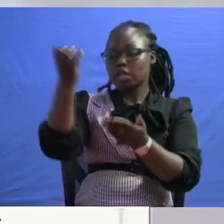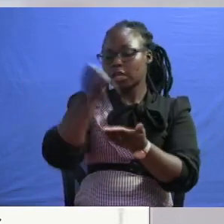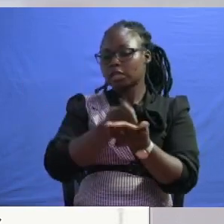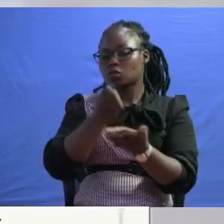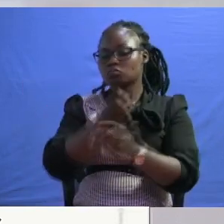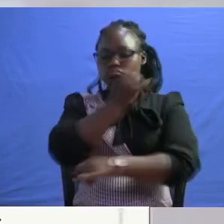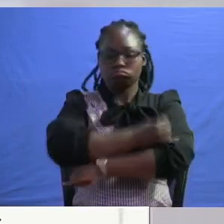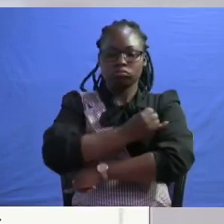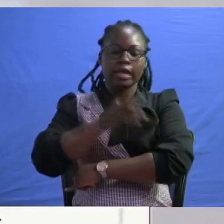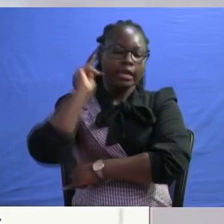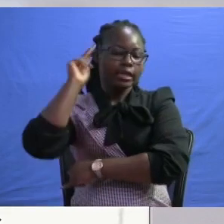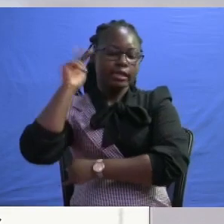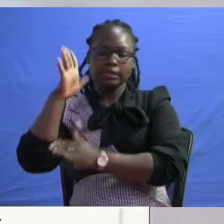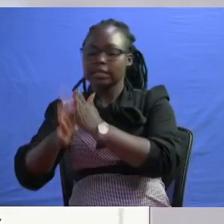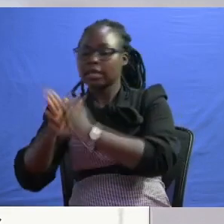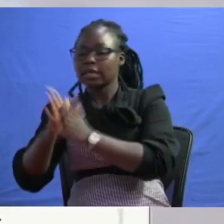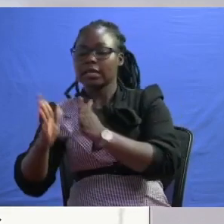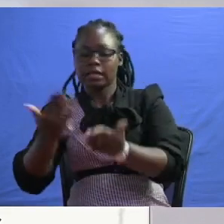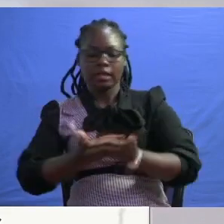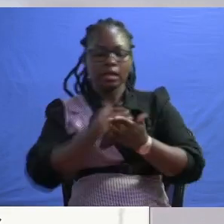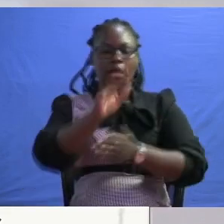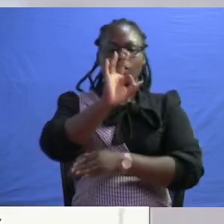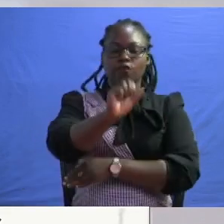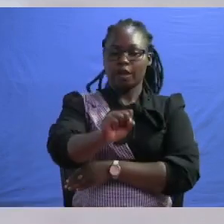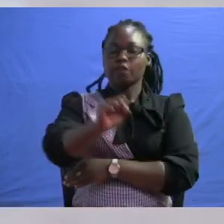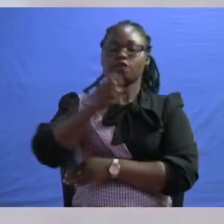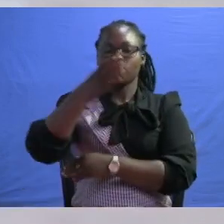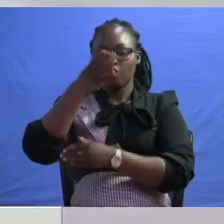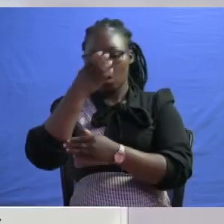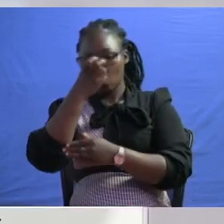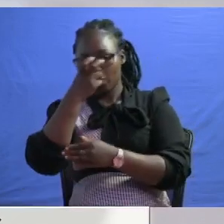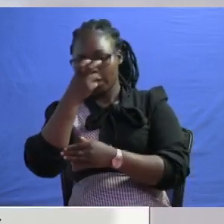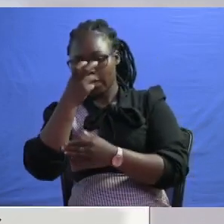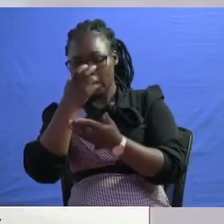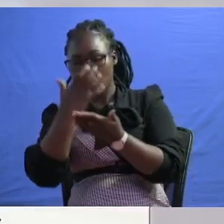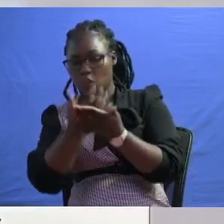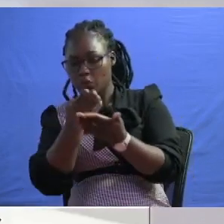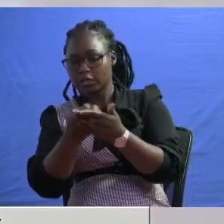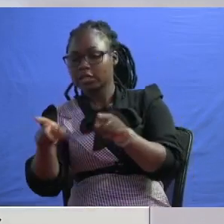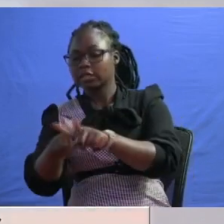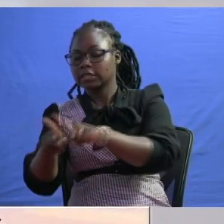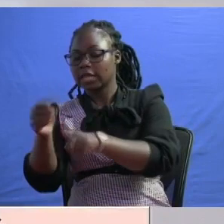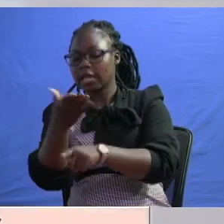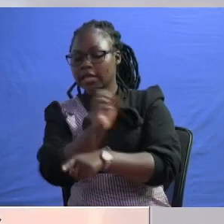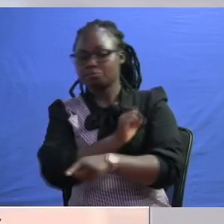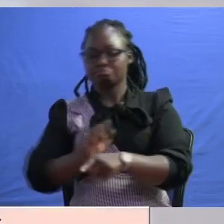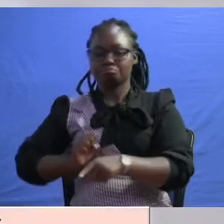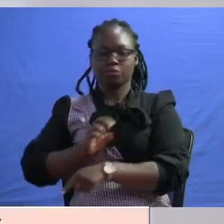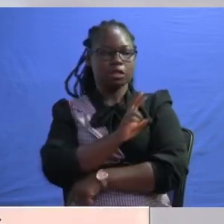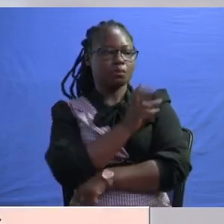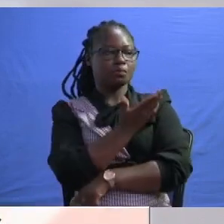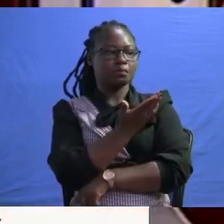Assembly represented five witnesses and their grilling is currently underway in the Senate. Take a look.